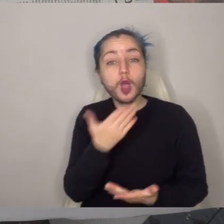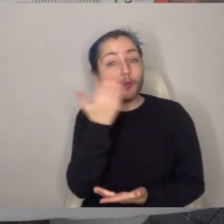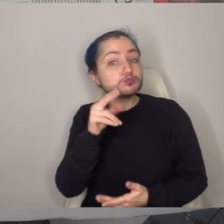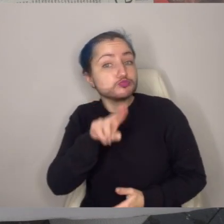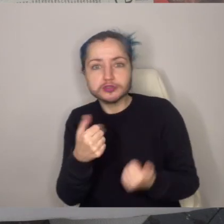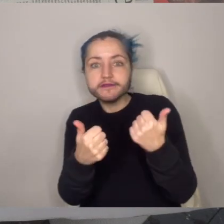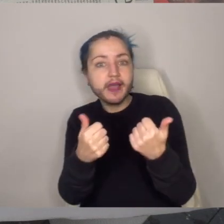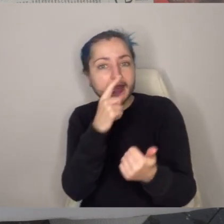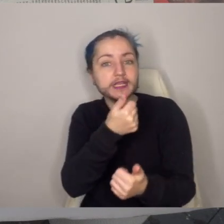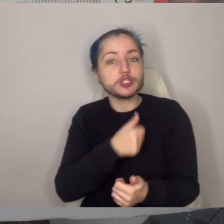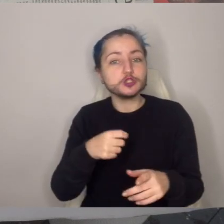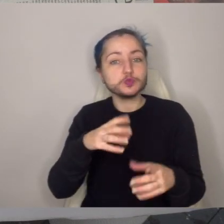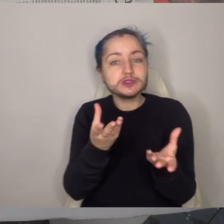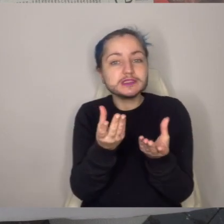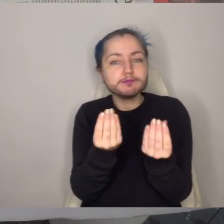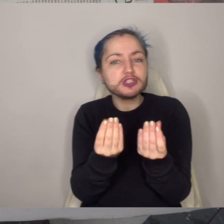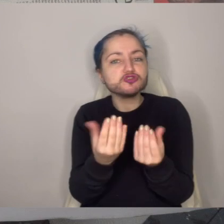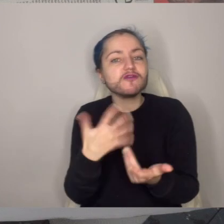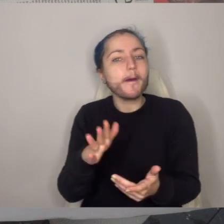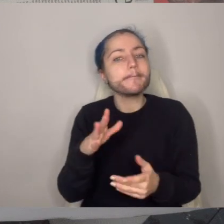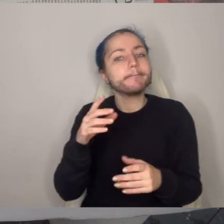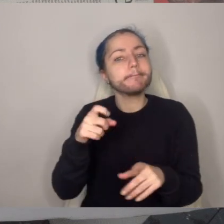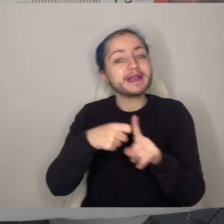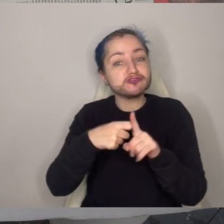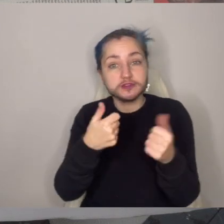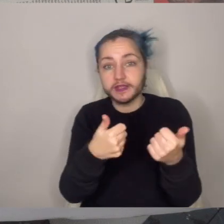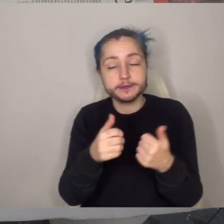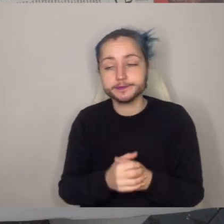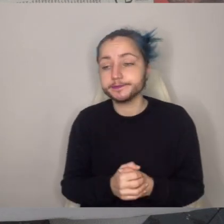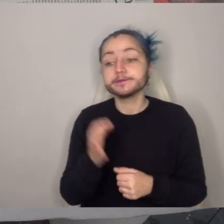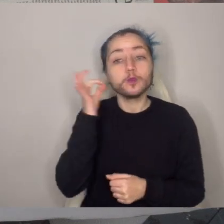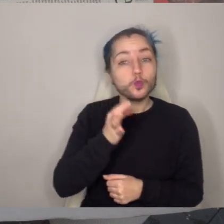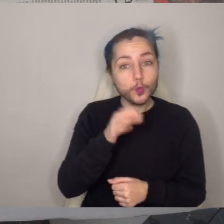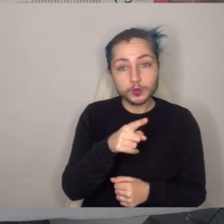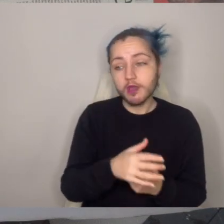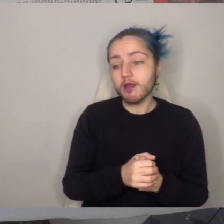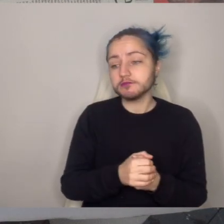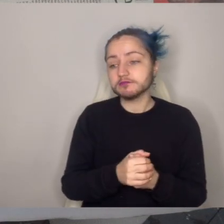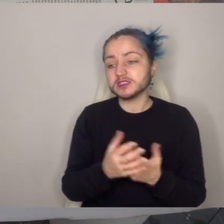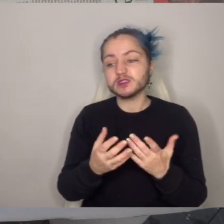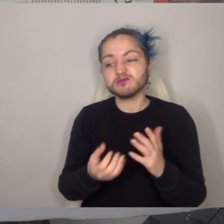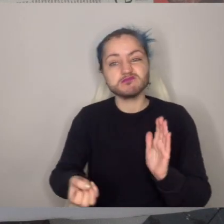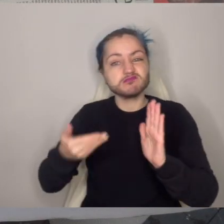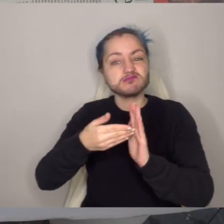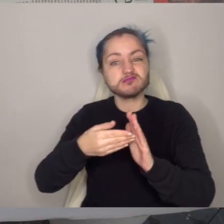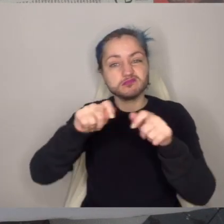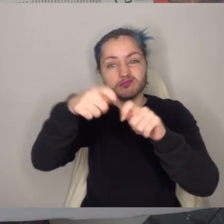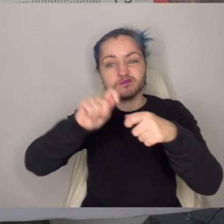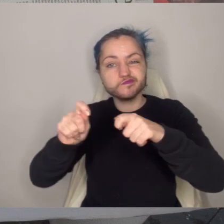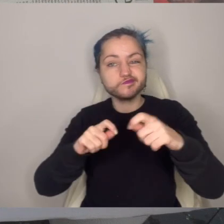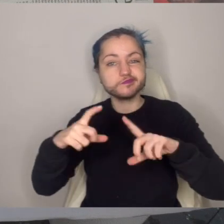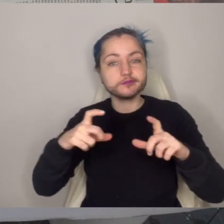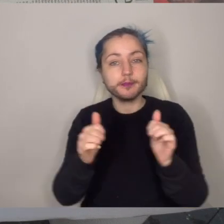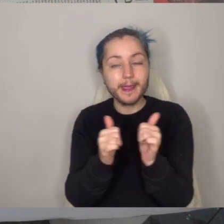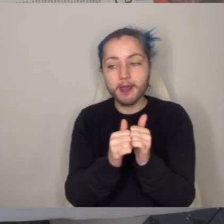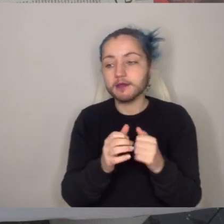don't have brushes, don't worry, you can use a piece of kitchen sponge. Some water, some little bits of scrap paper,